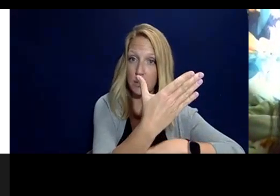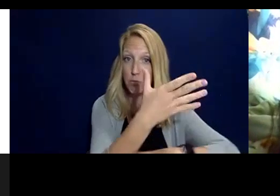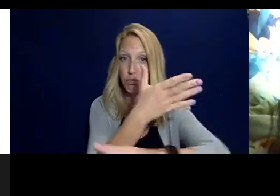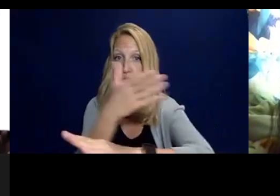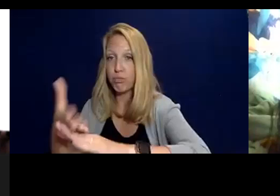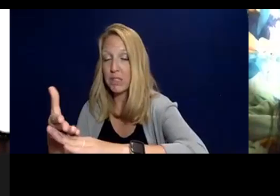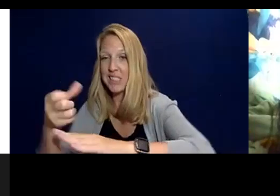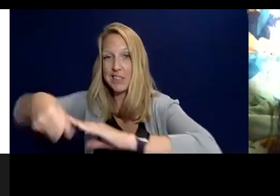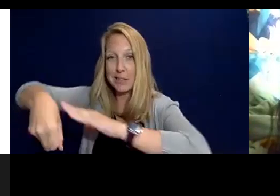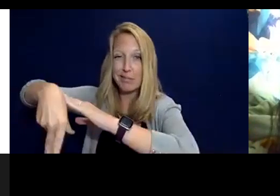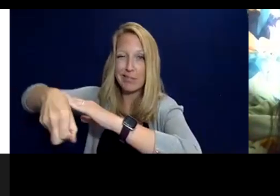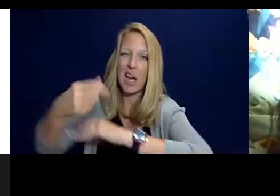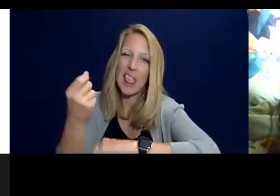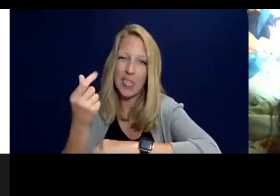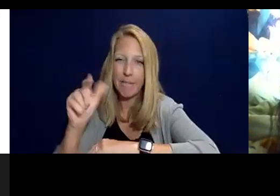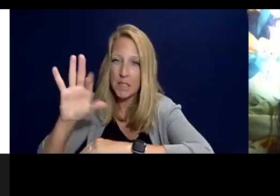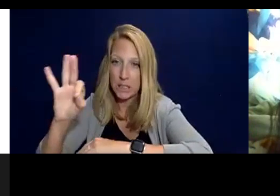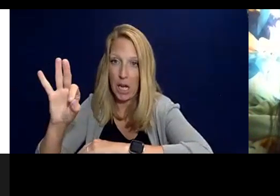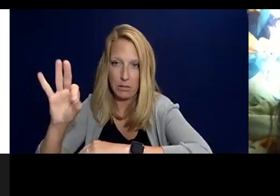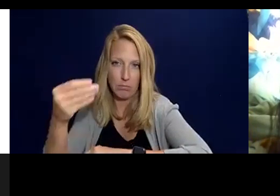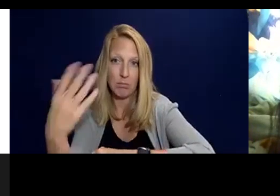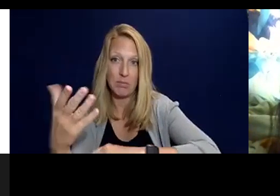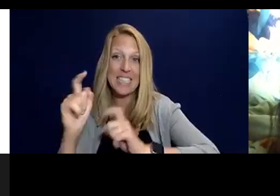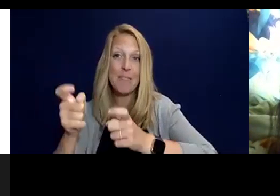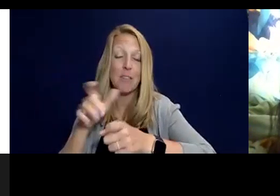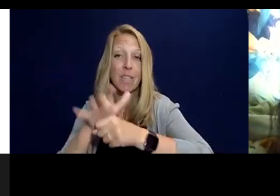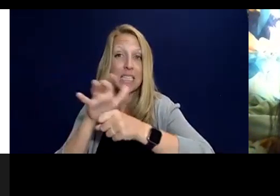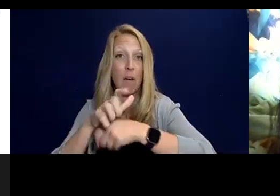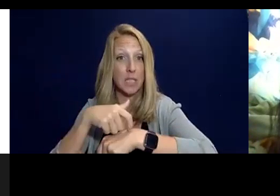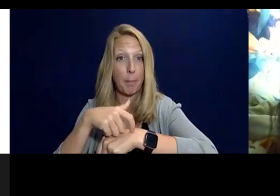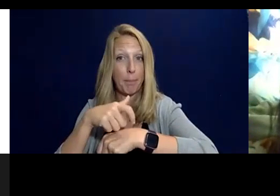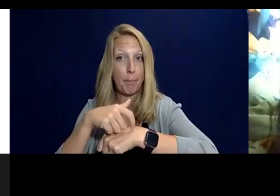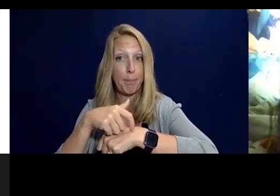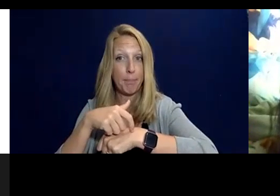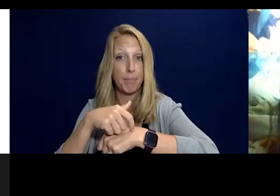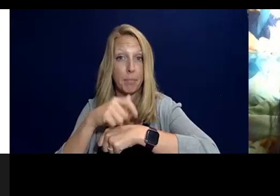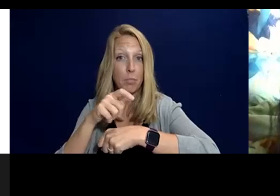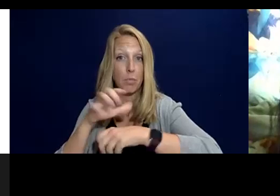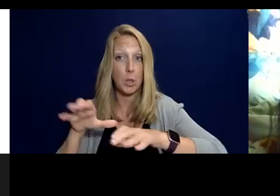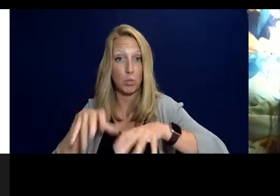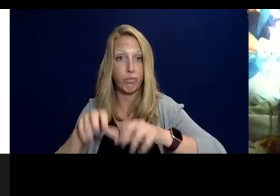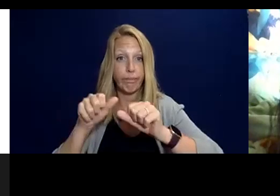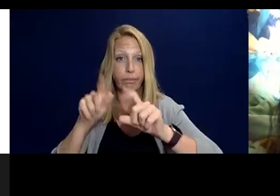11:59. As before, give yourself plenty of time to complete it. And